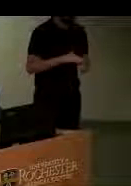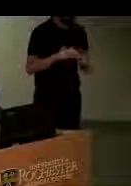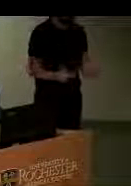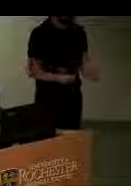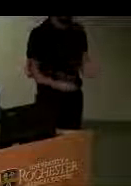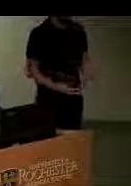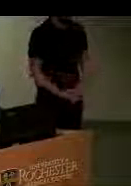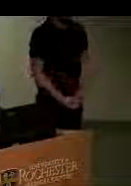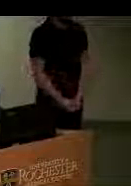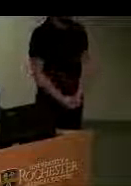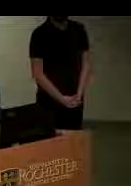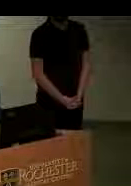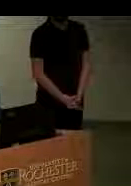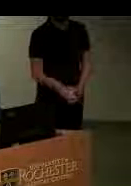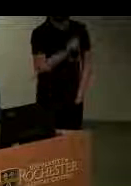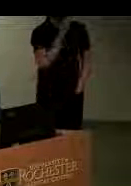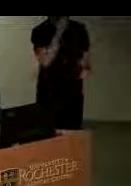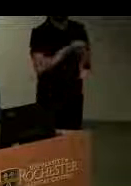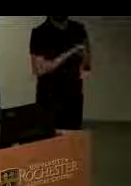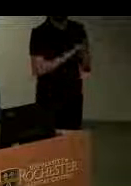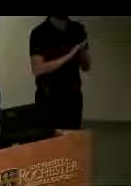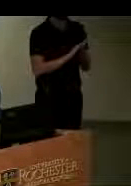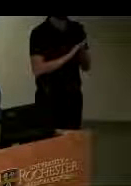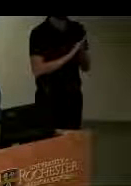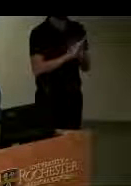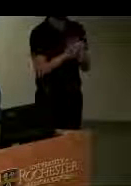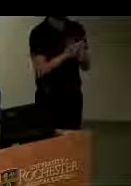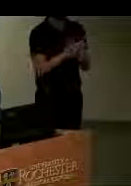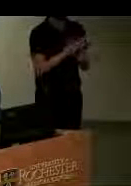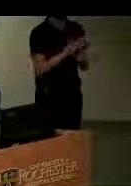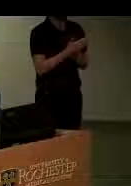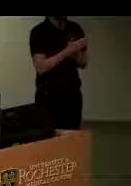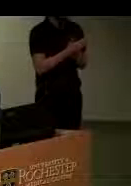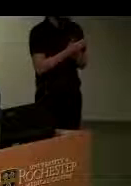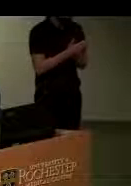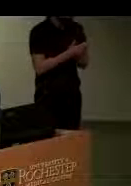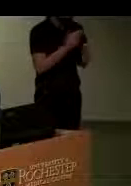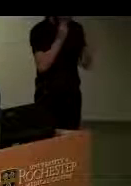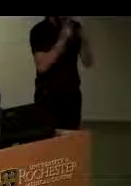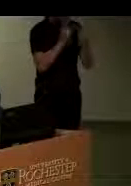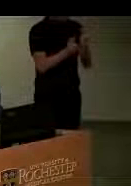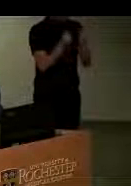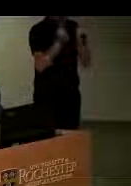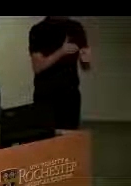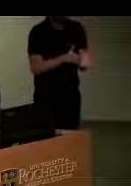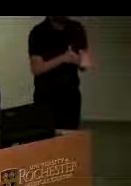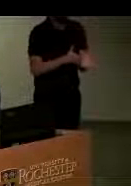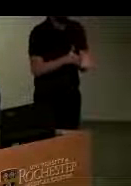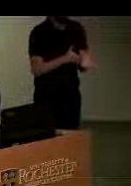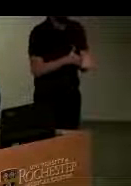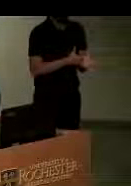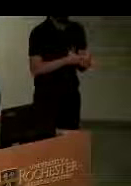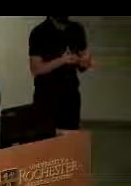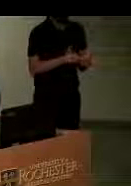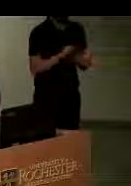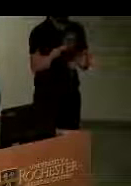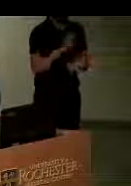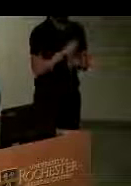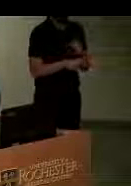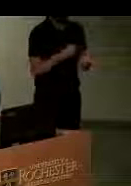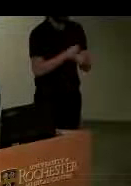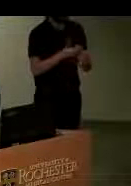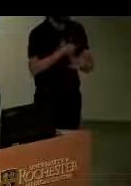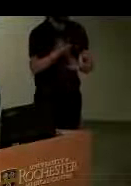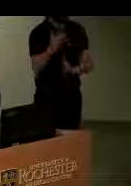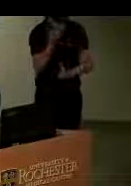So my wife became a connoisseur of doctors, really, because for the next 47 years before she